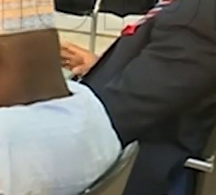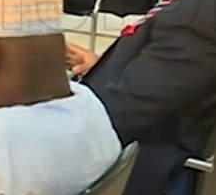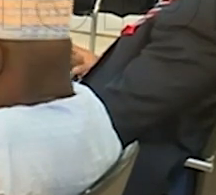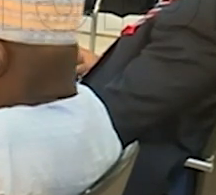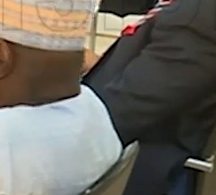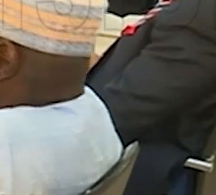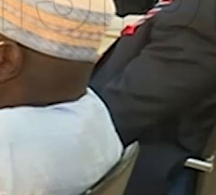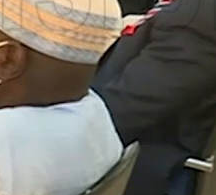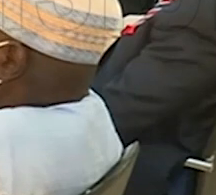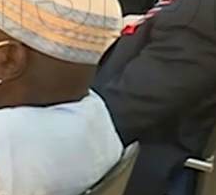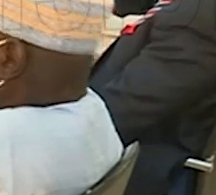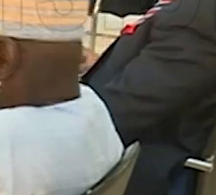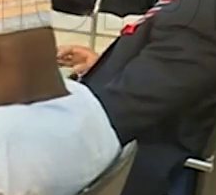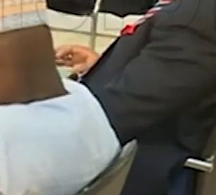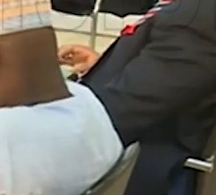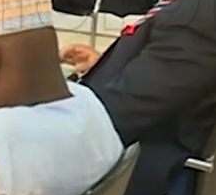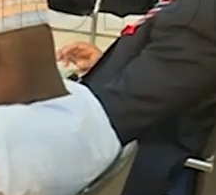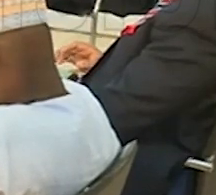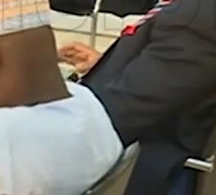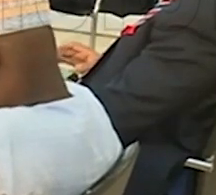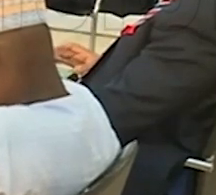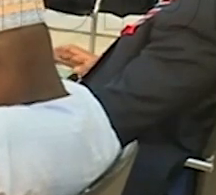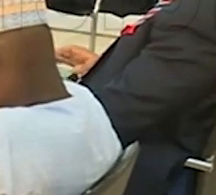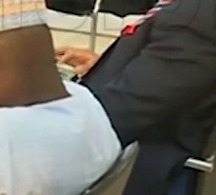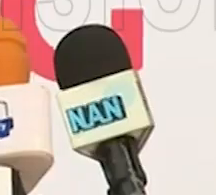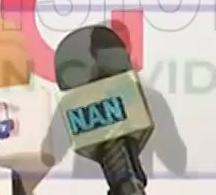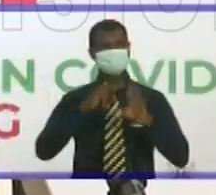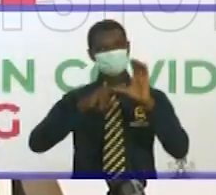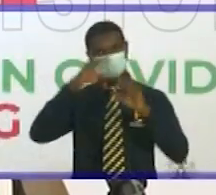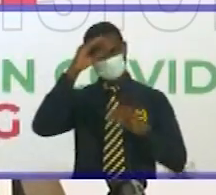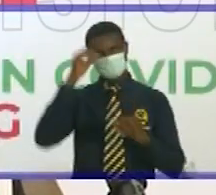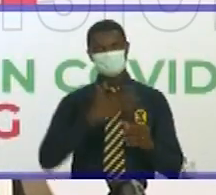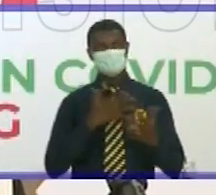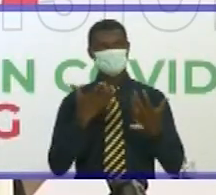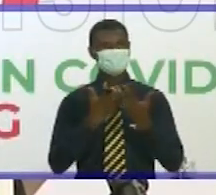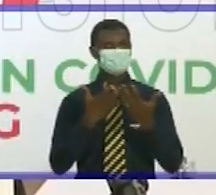Thank you very much, Mr. Chairman, my colleagues, and